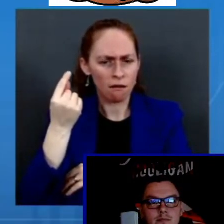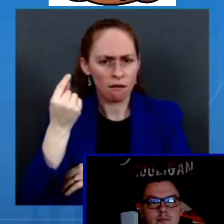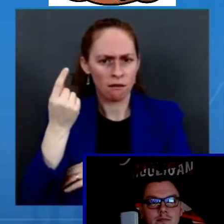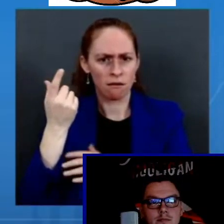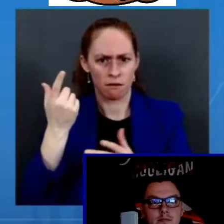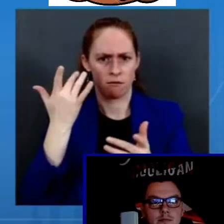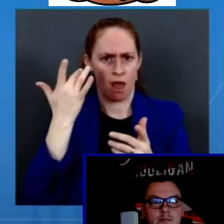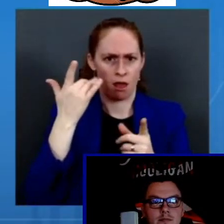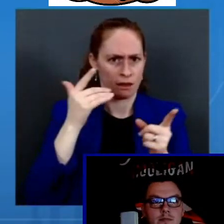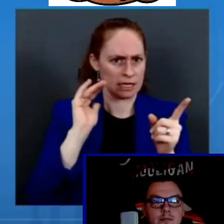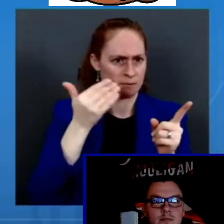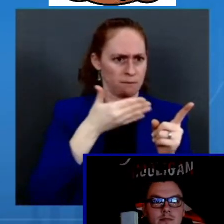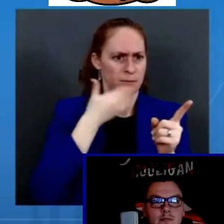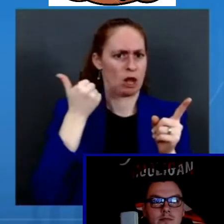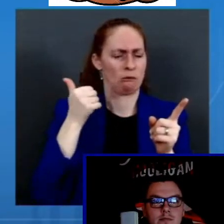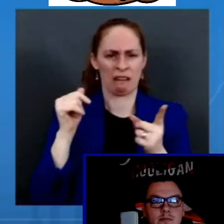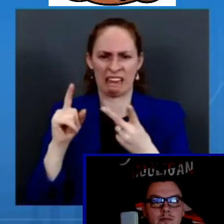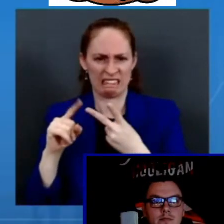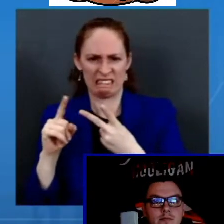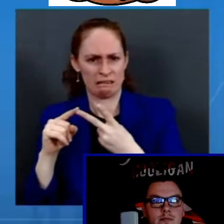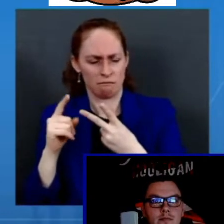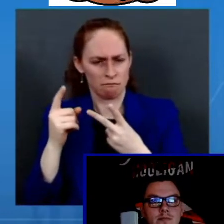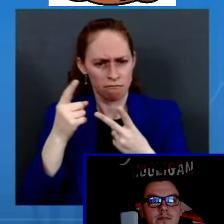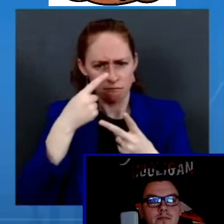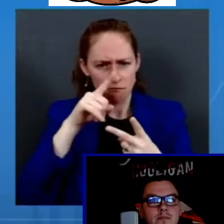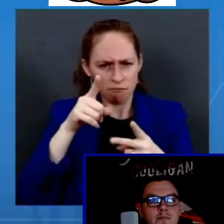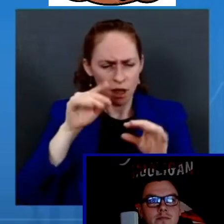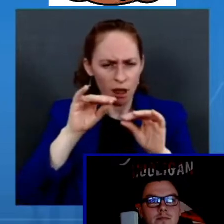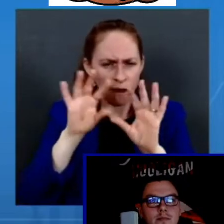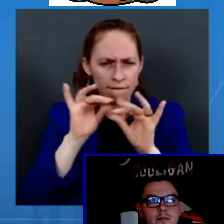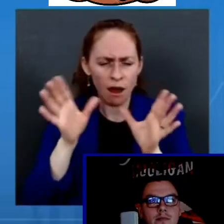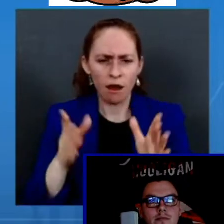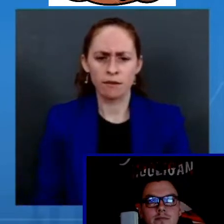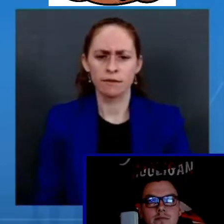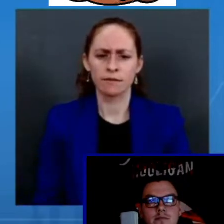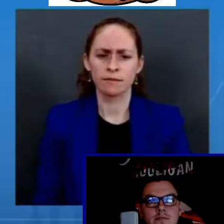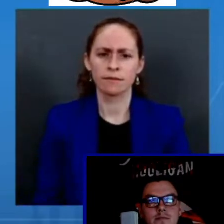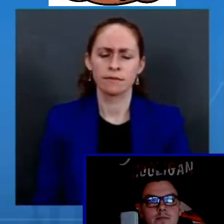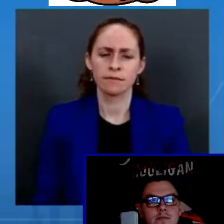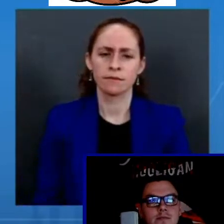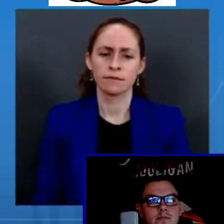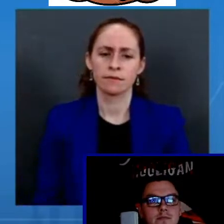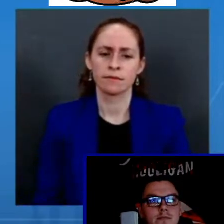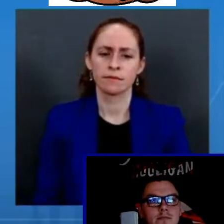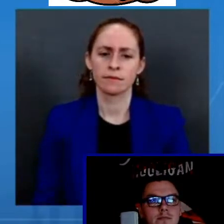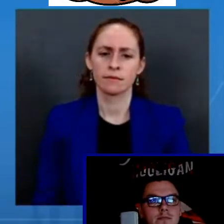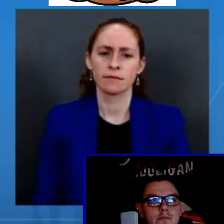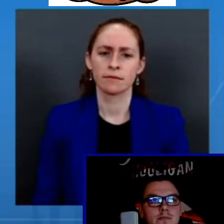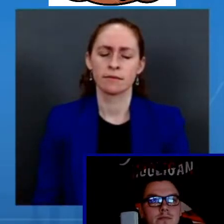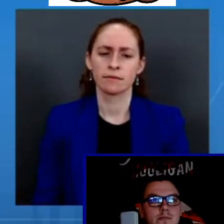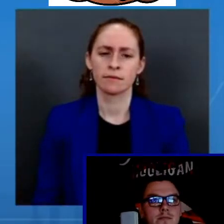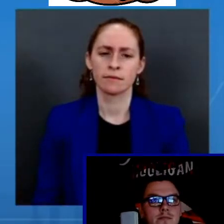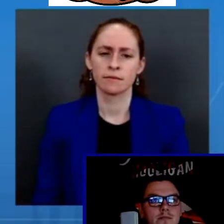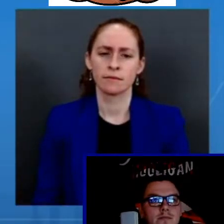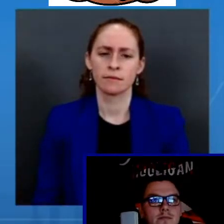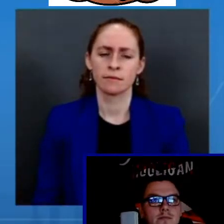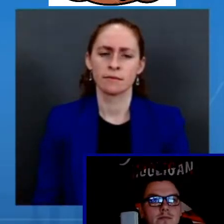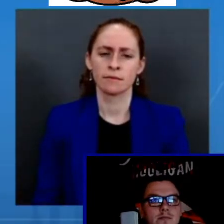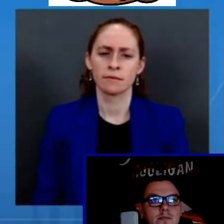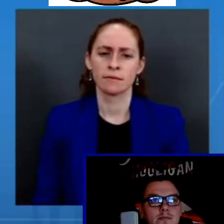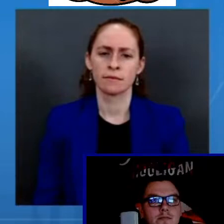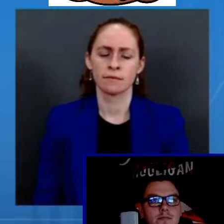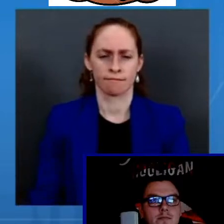data on vaccine counts are off nationally because of a range of factors, but essentially we're underestimating both the